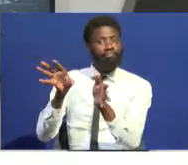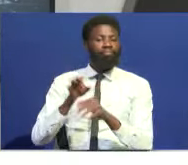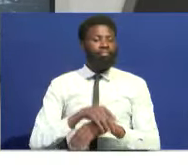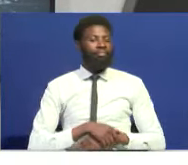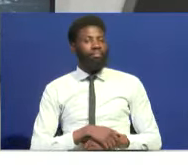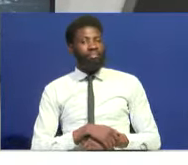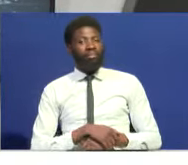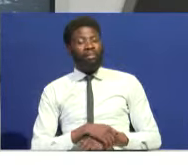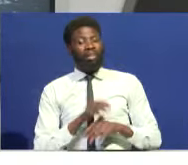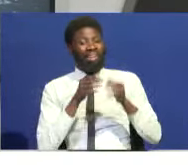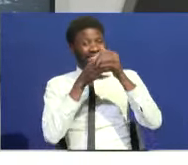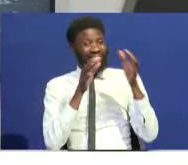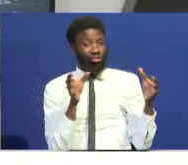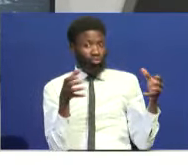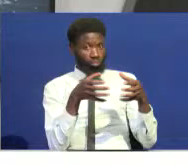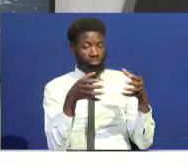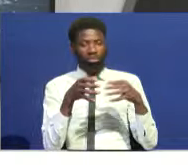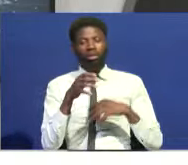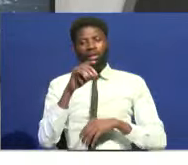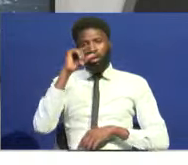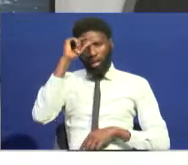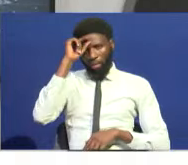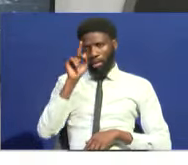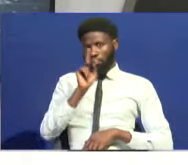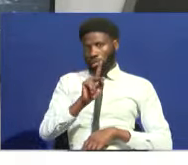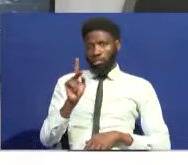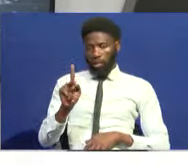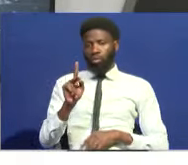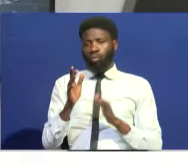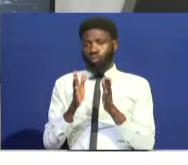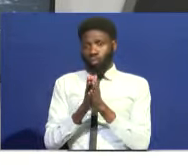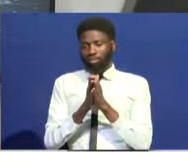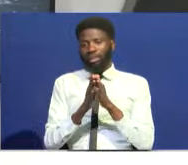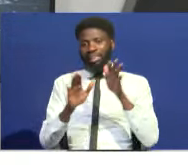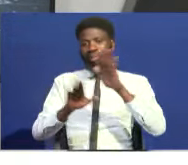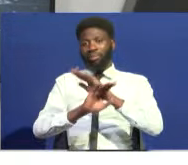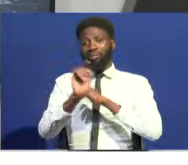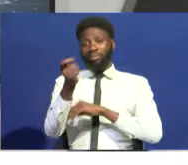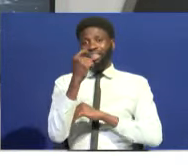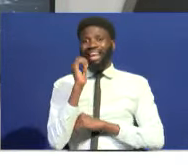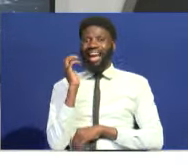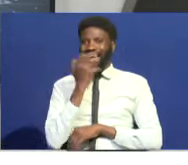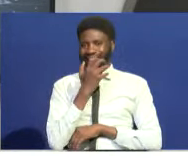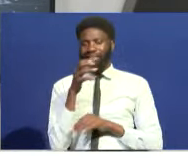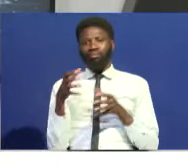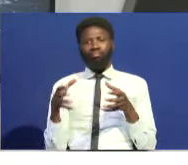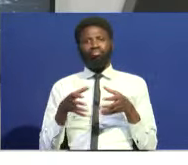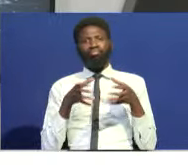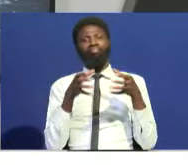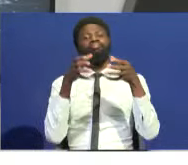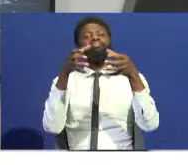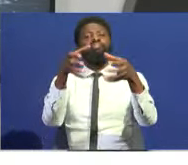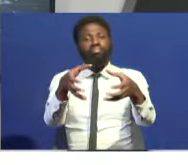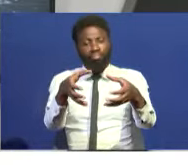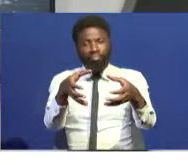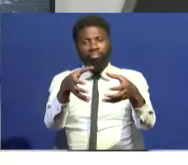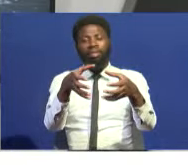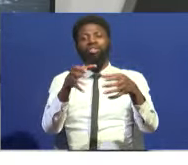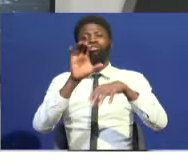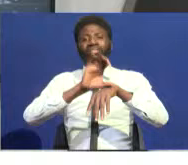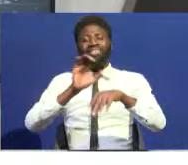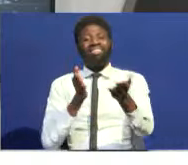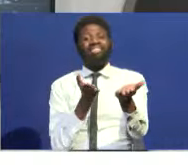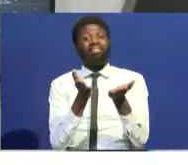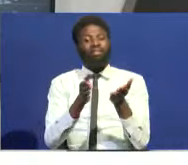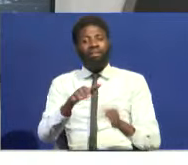accompanied Deputy President Rigathi Gachagua for an interdenominational church service at Matharu Primary School in